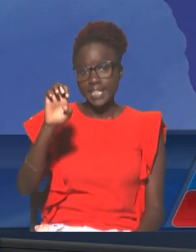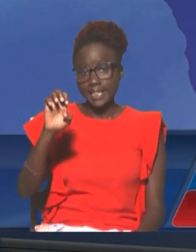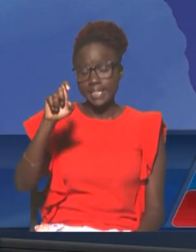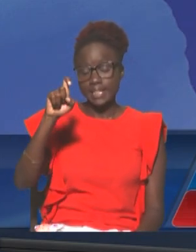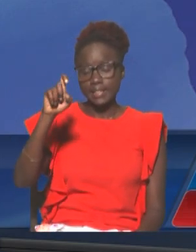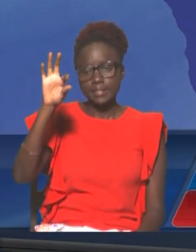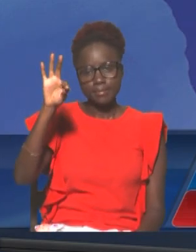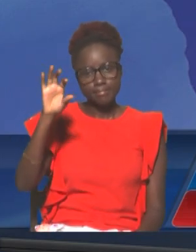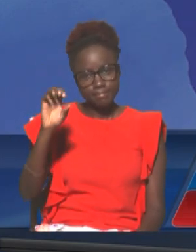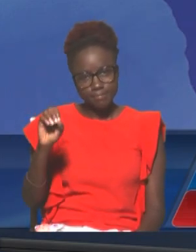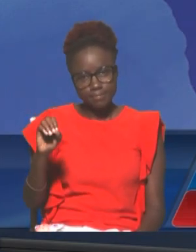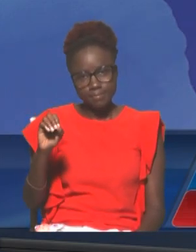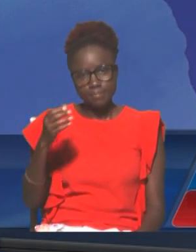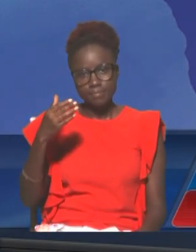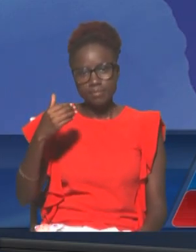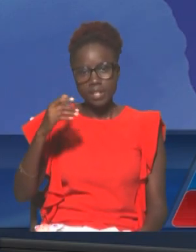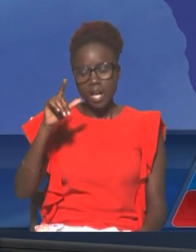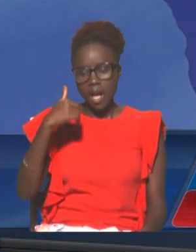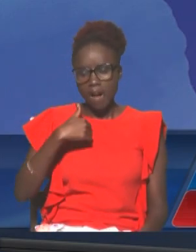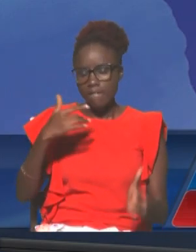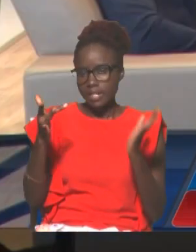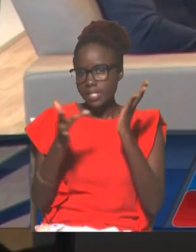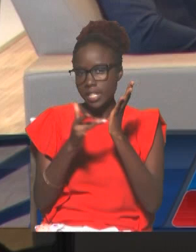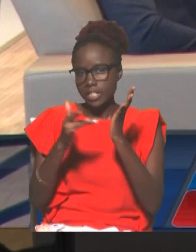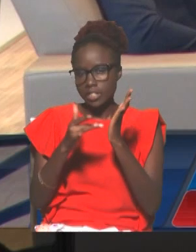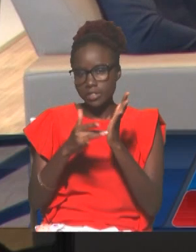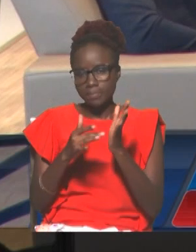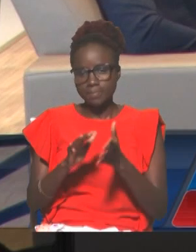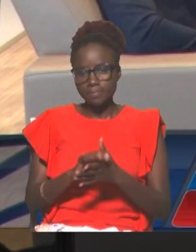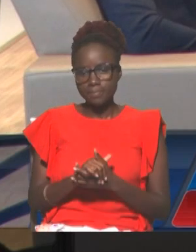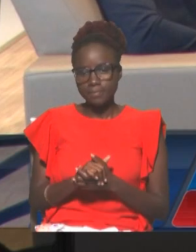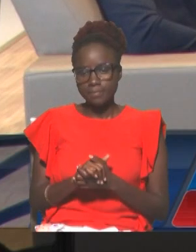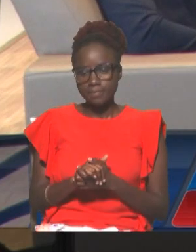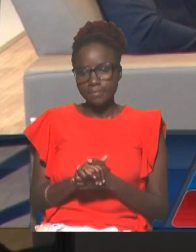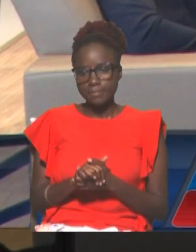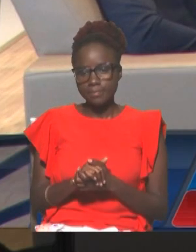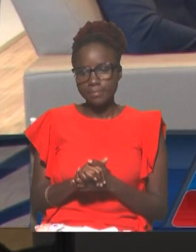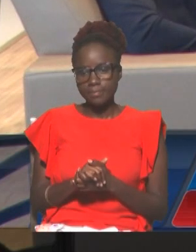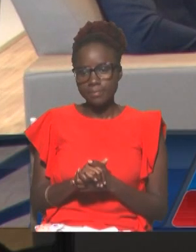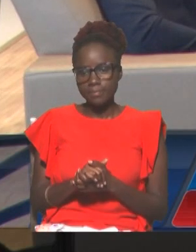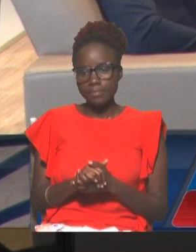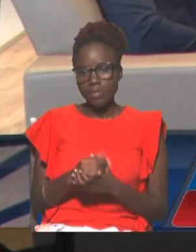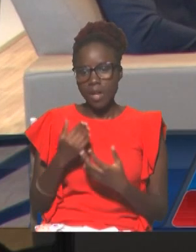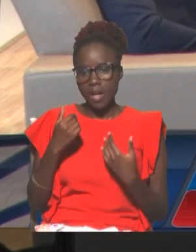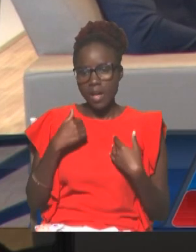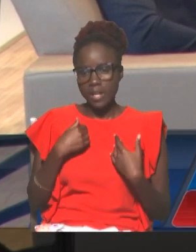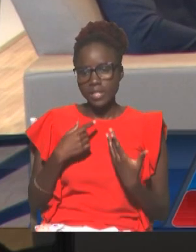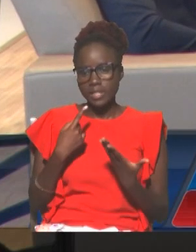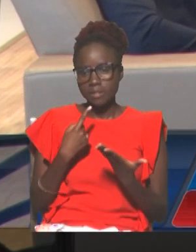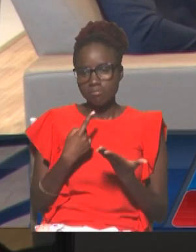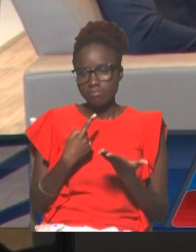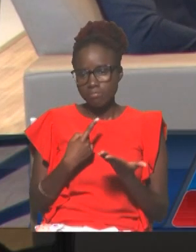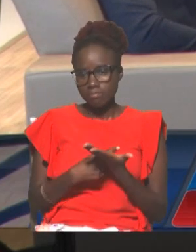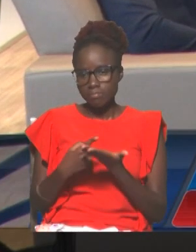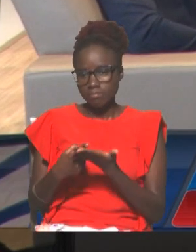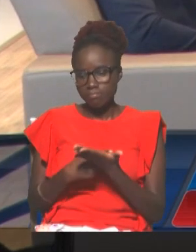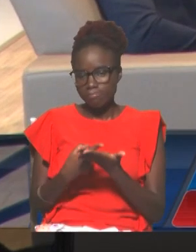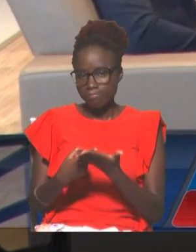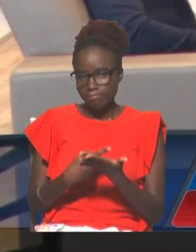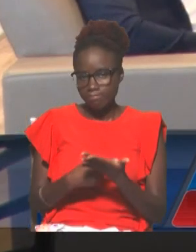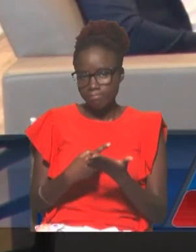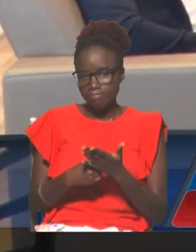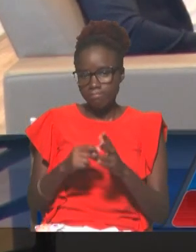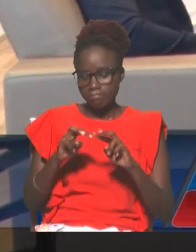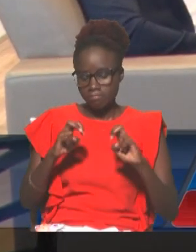that features LiDAR technology. On Thursday, the company hosted a four-member panel discussion with its experts in the automotive